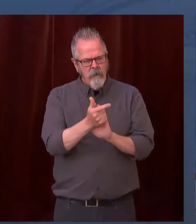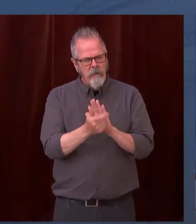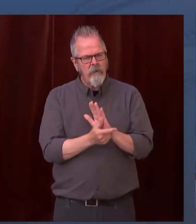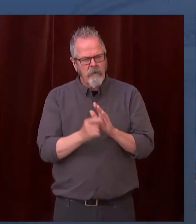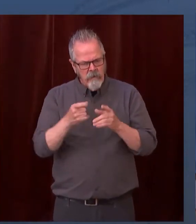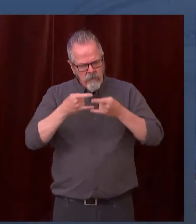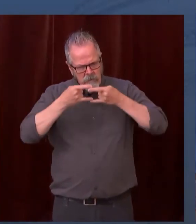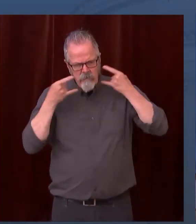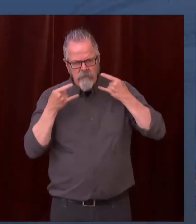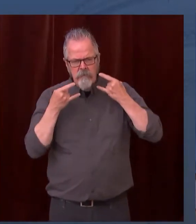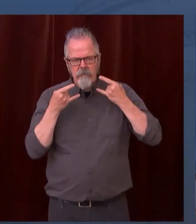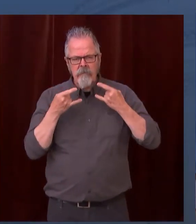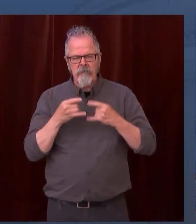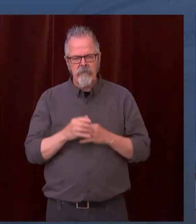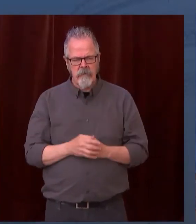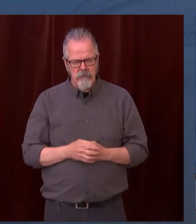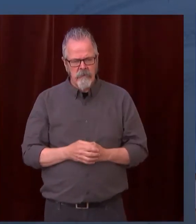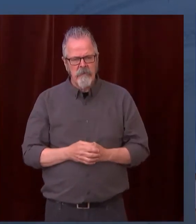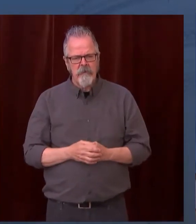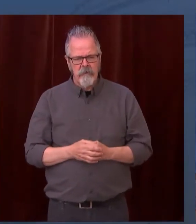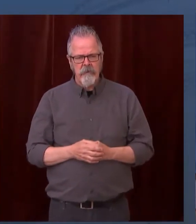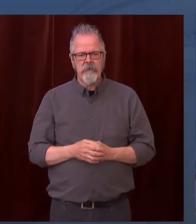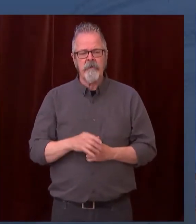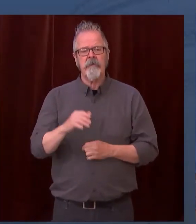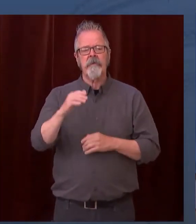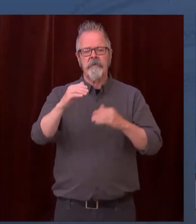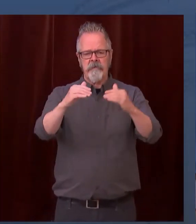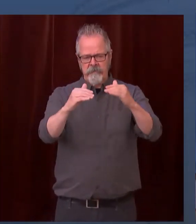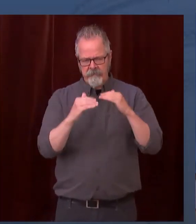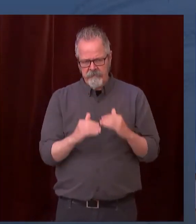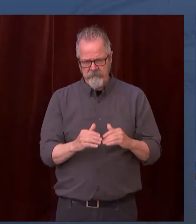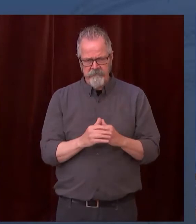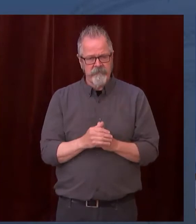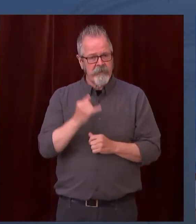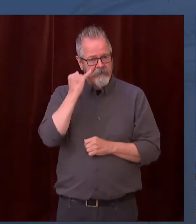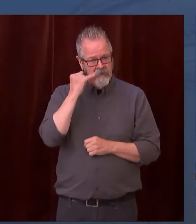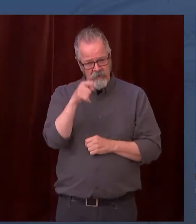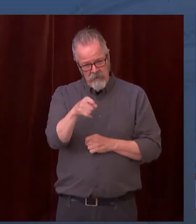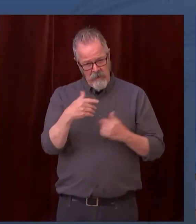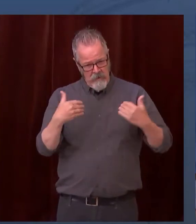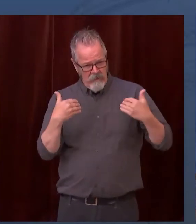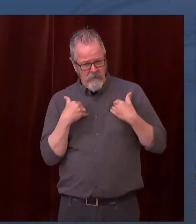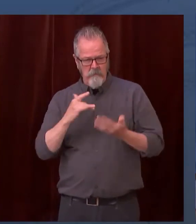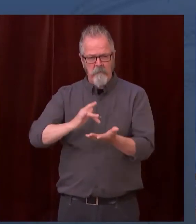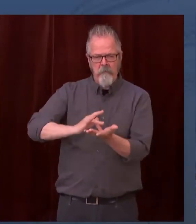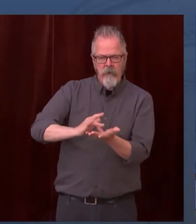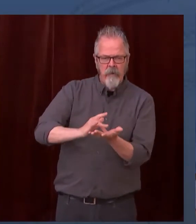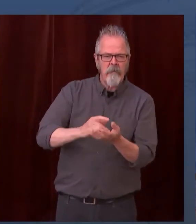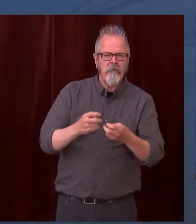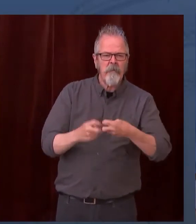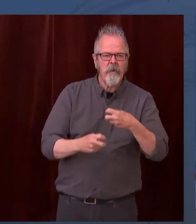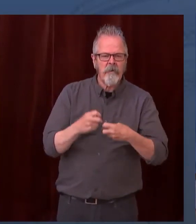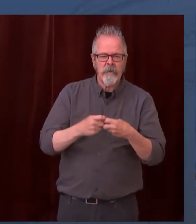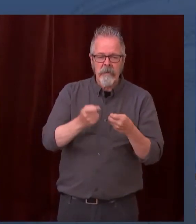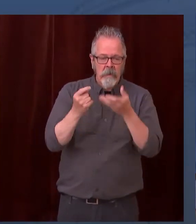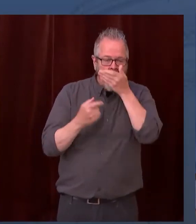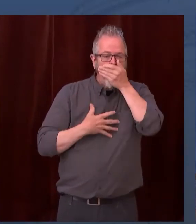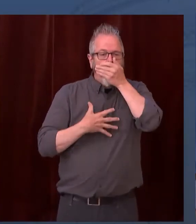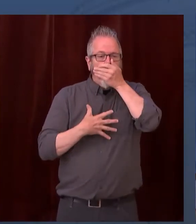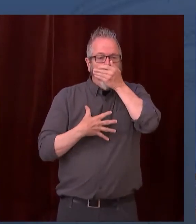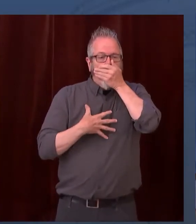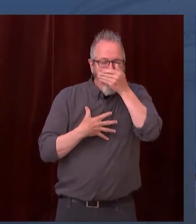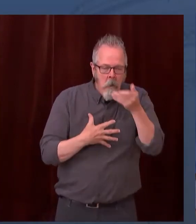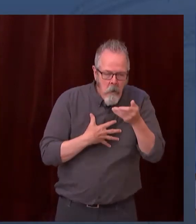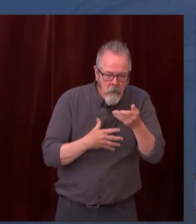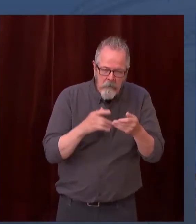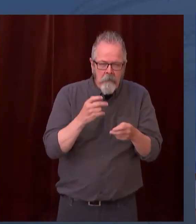wearing a mask difficult for you, you do not have to tell the business what that medical condition is. You